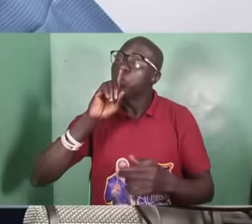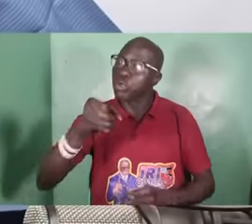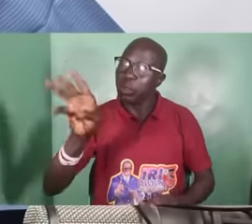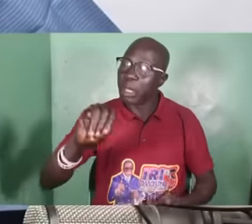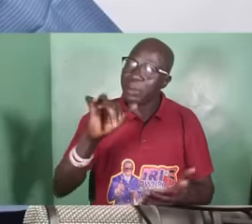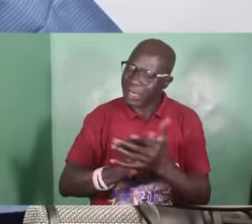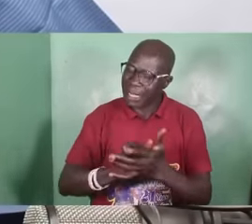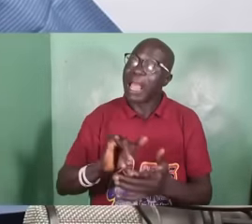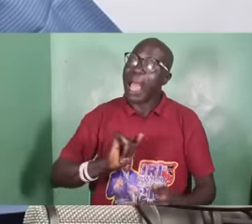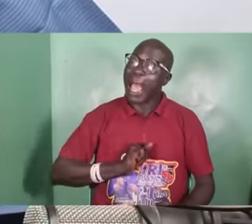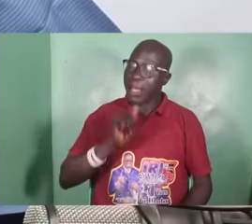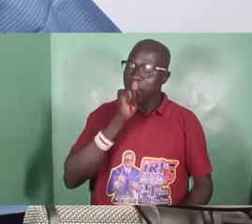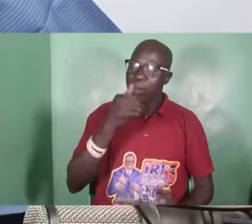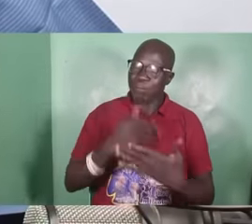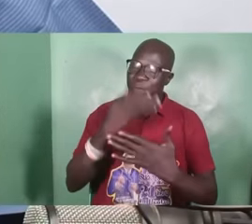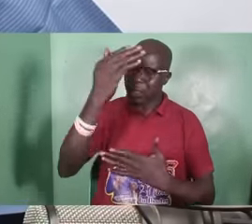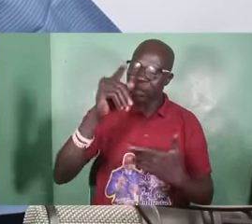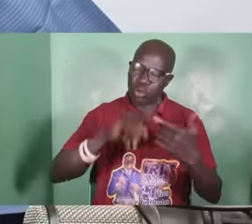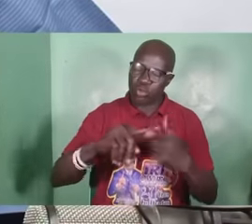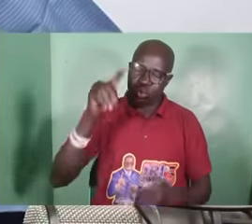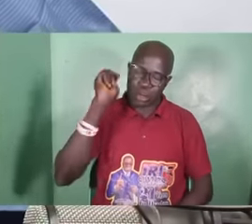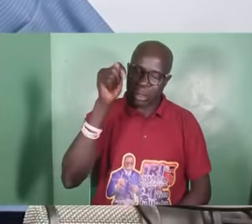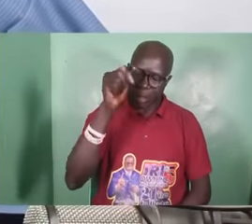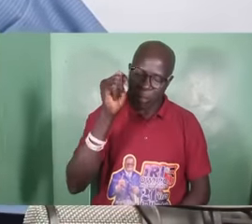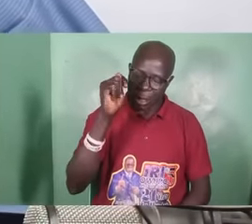I will show them. Hey,